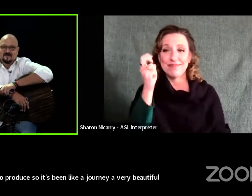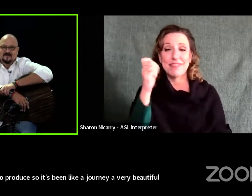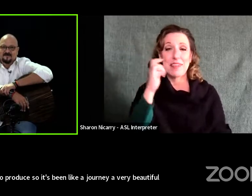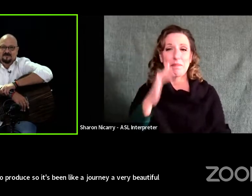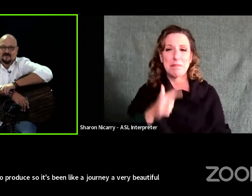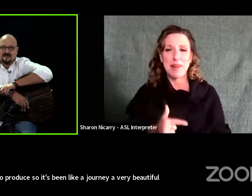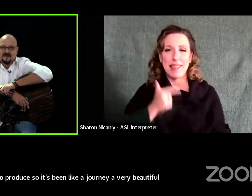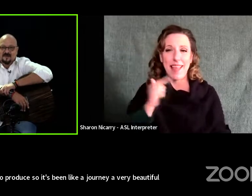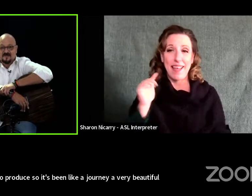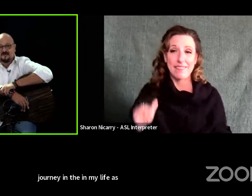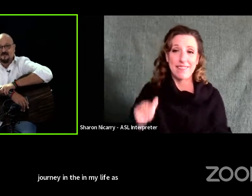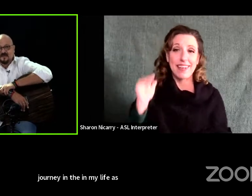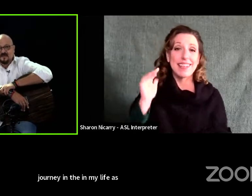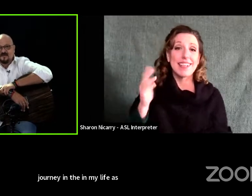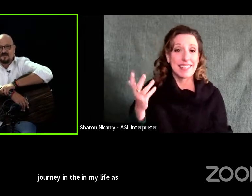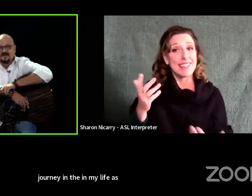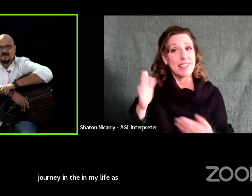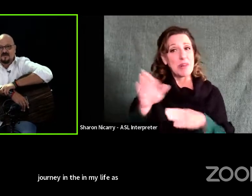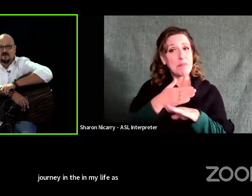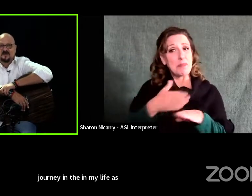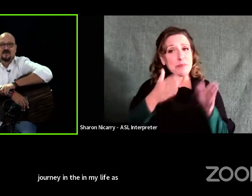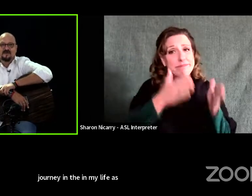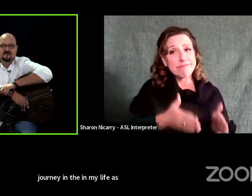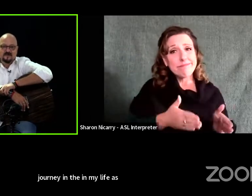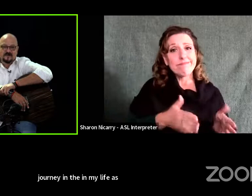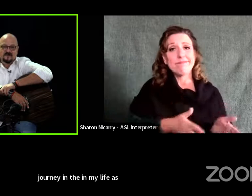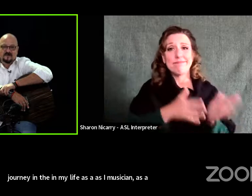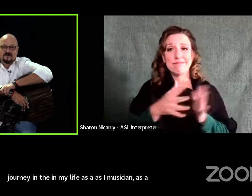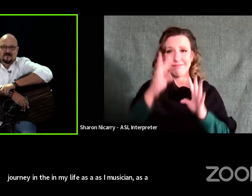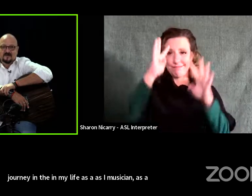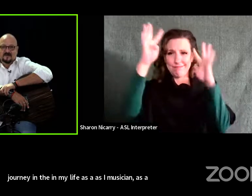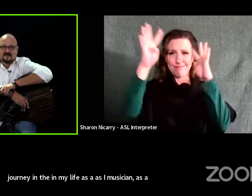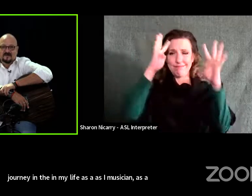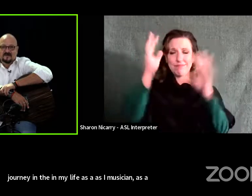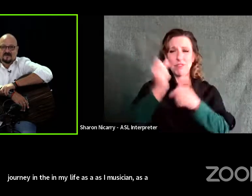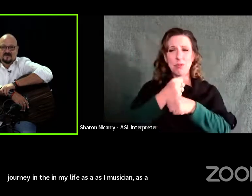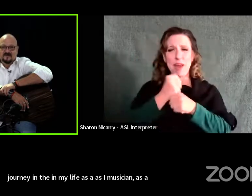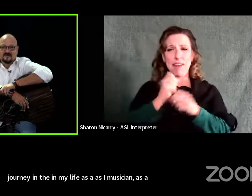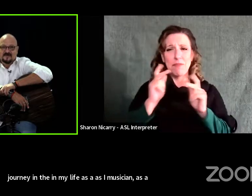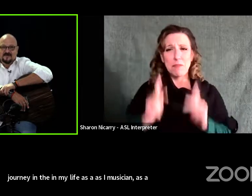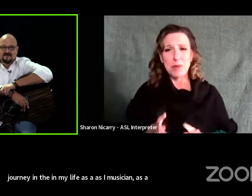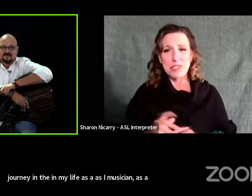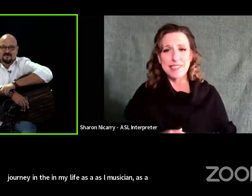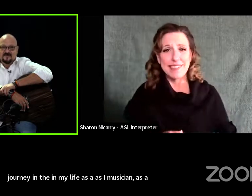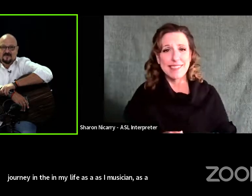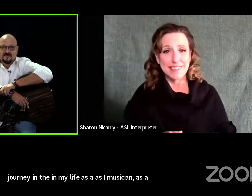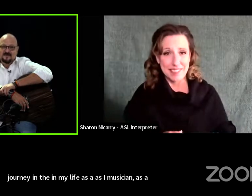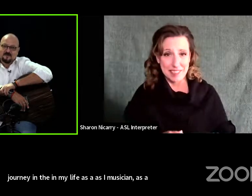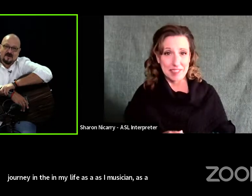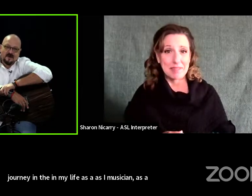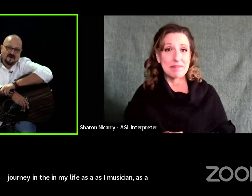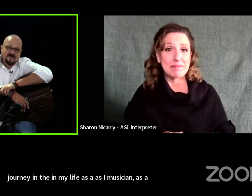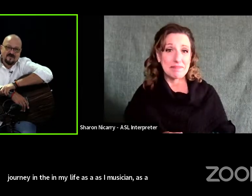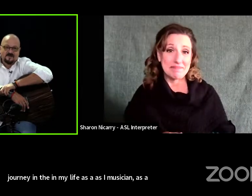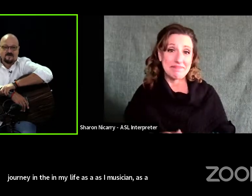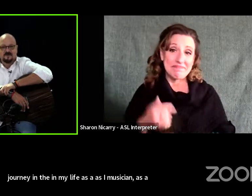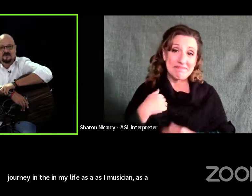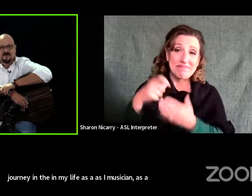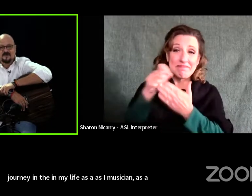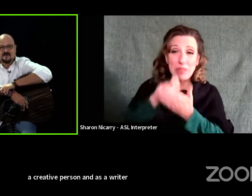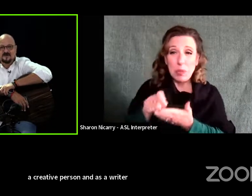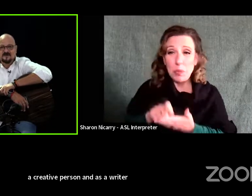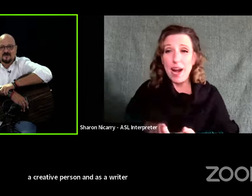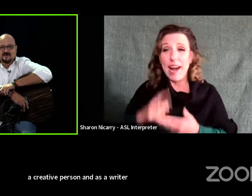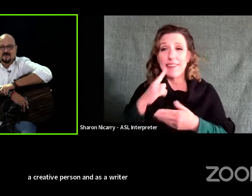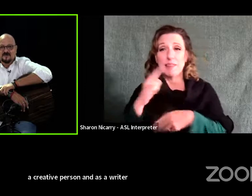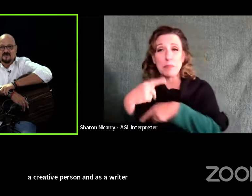life as a musician, as a creative person, and as a writer, as a